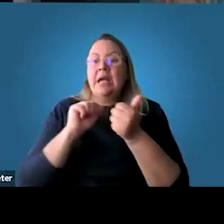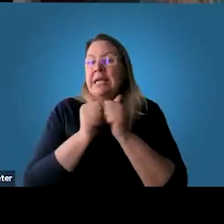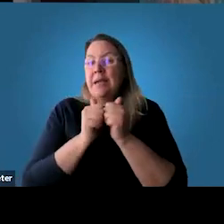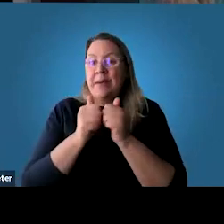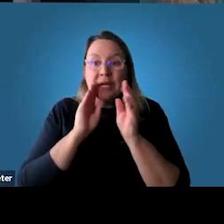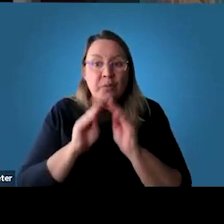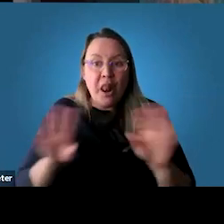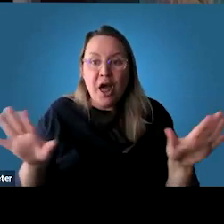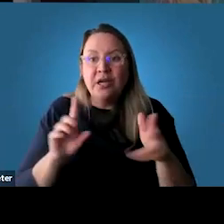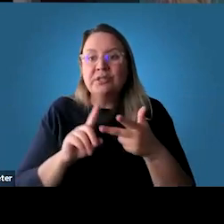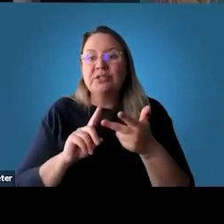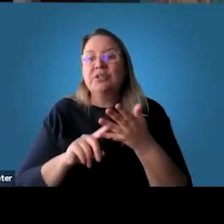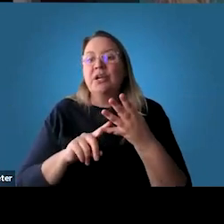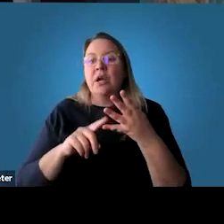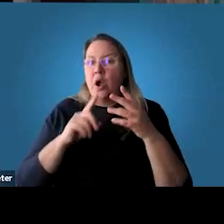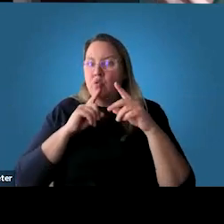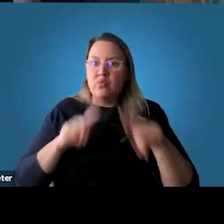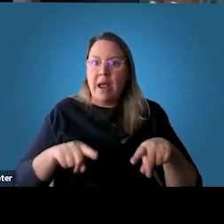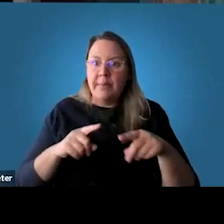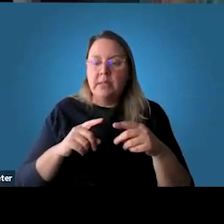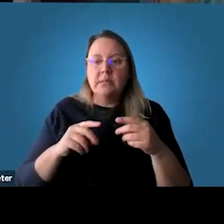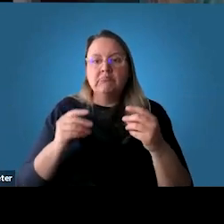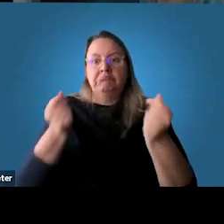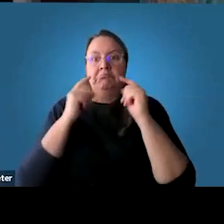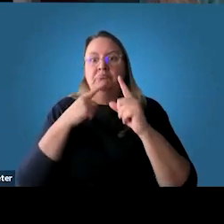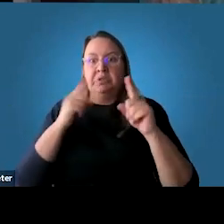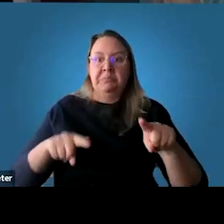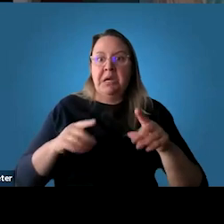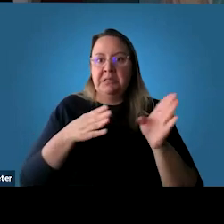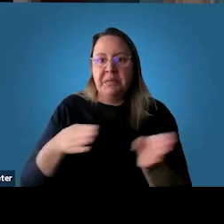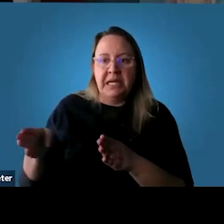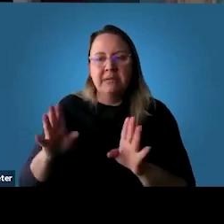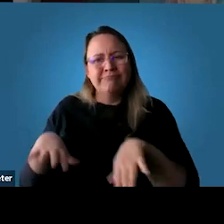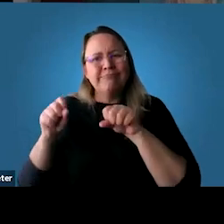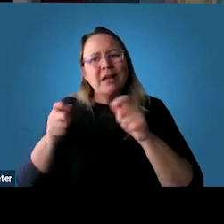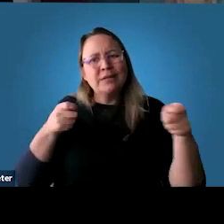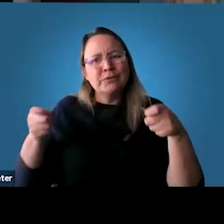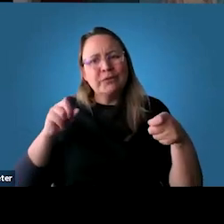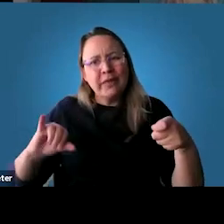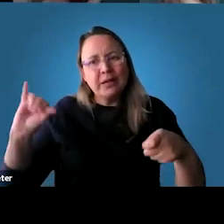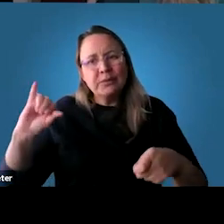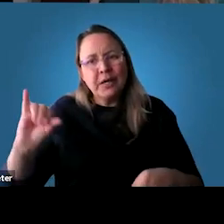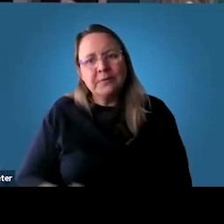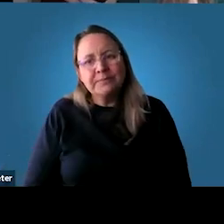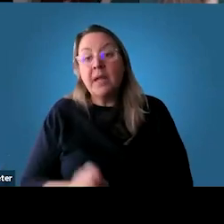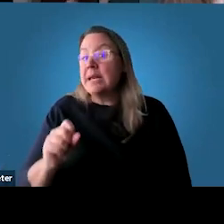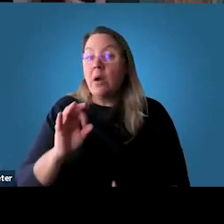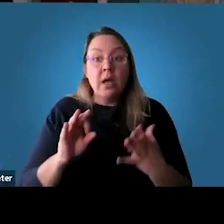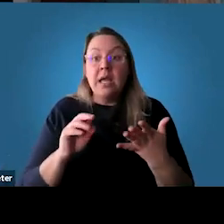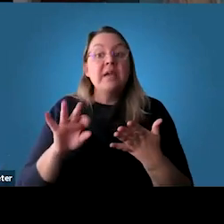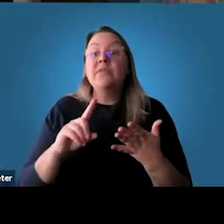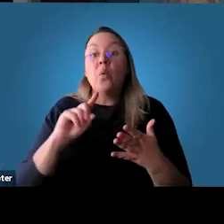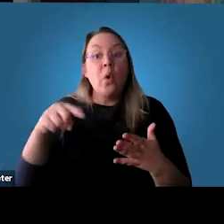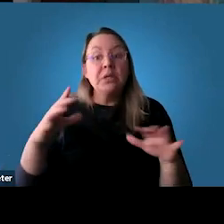launch, or even a rapid response plan to take back some control against a slew of threats. Now, even if you